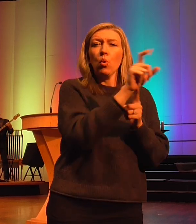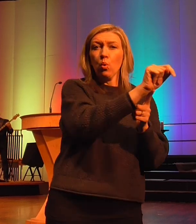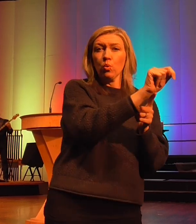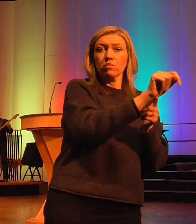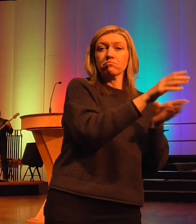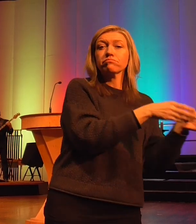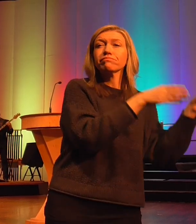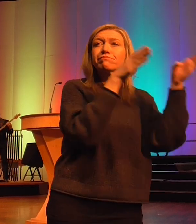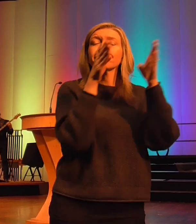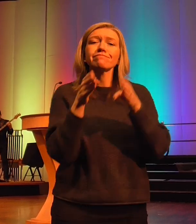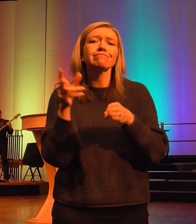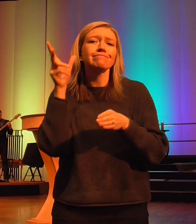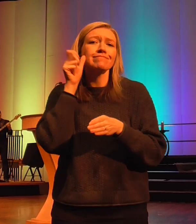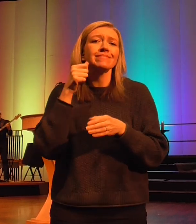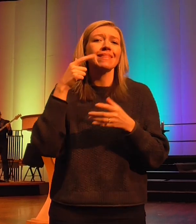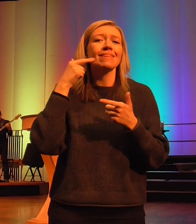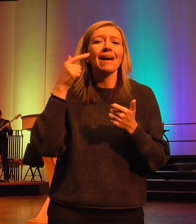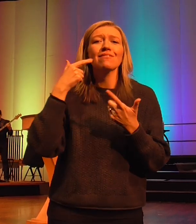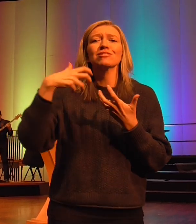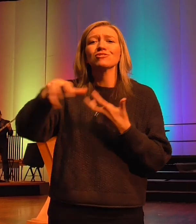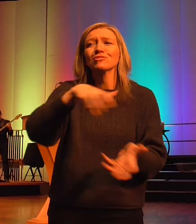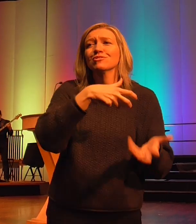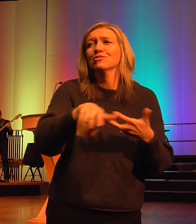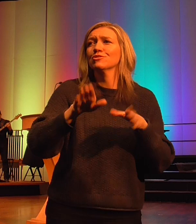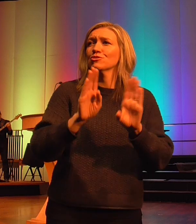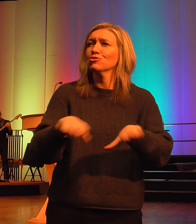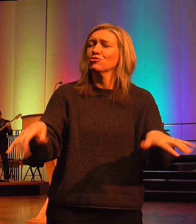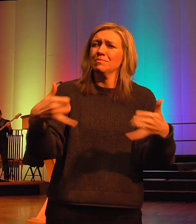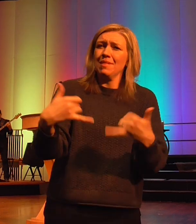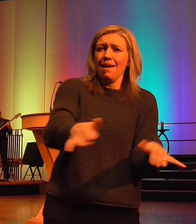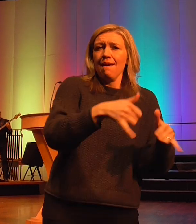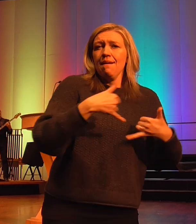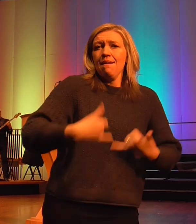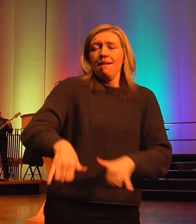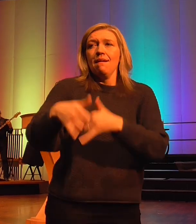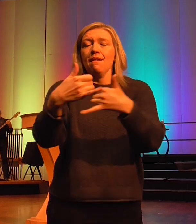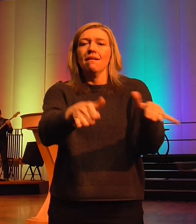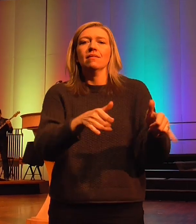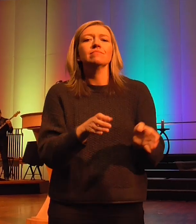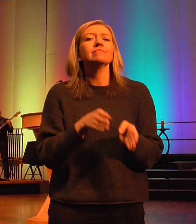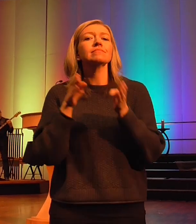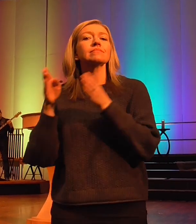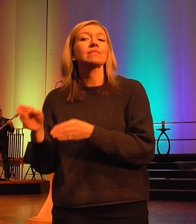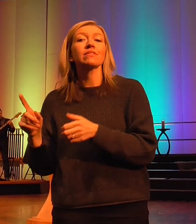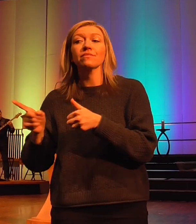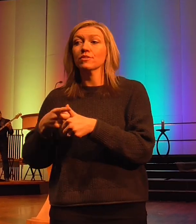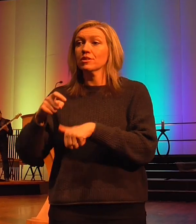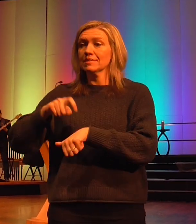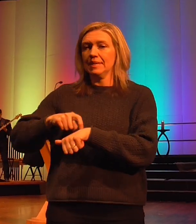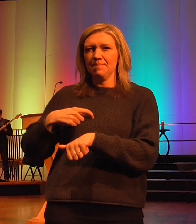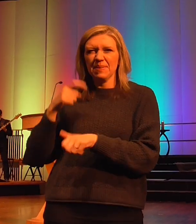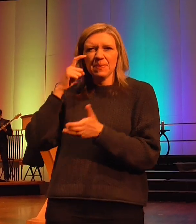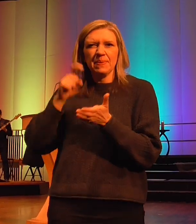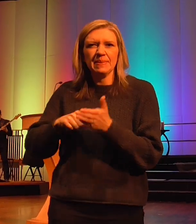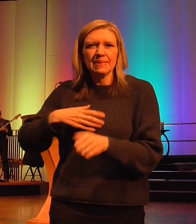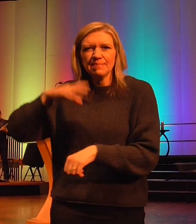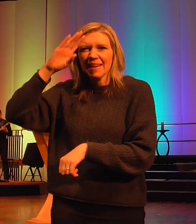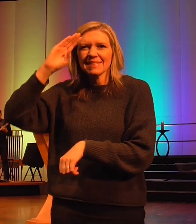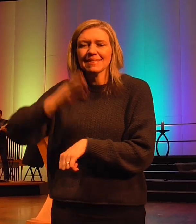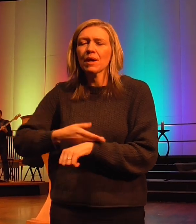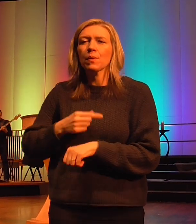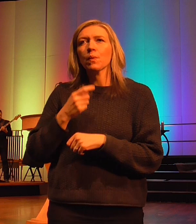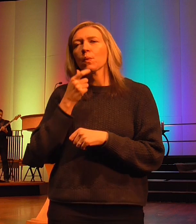the laughter of children at play, to the first whistle passing my son's